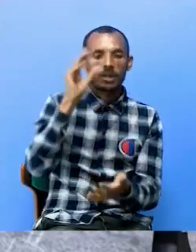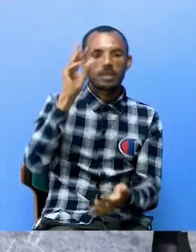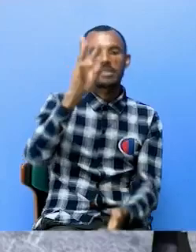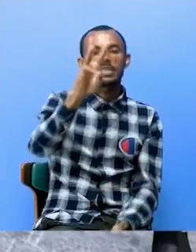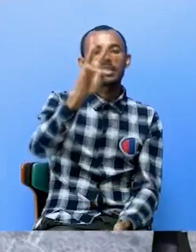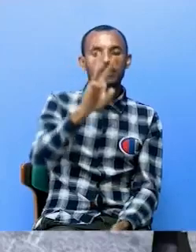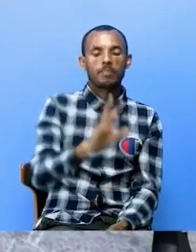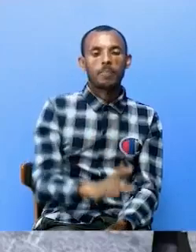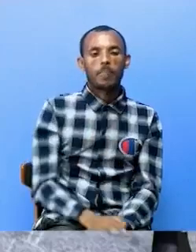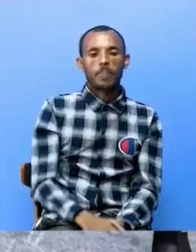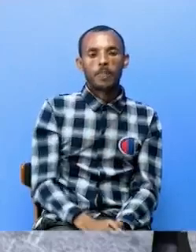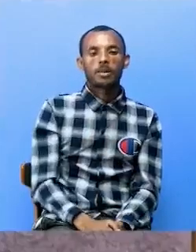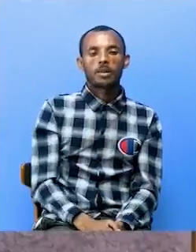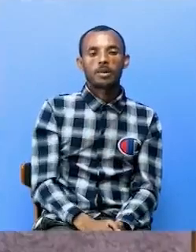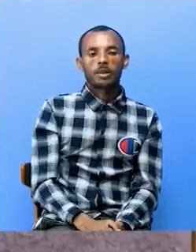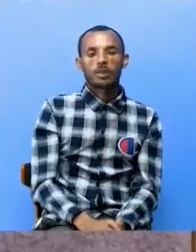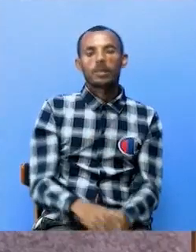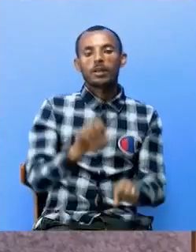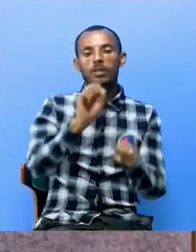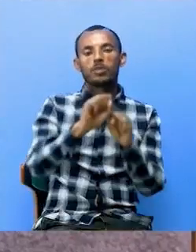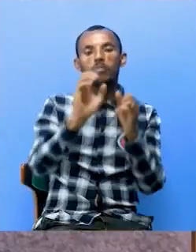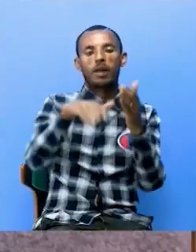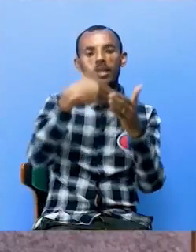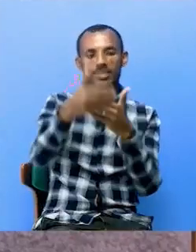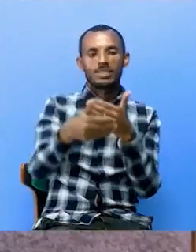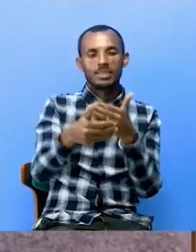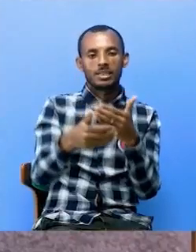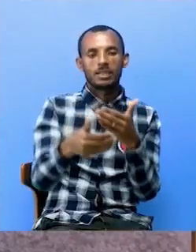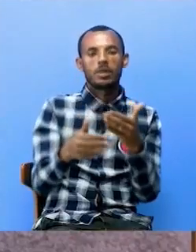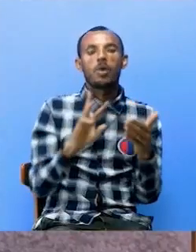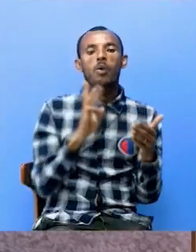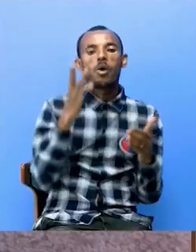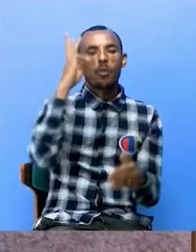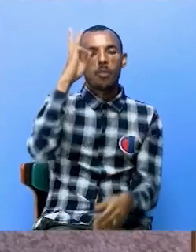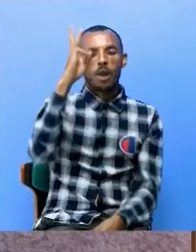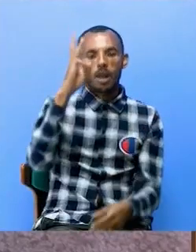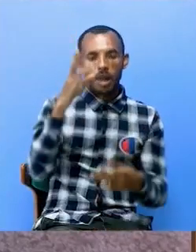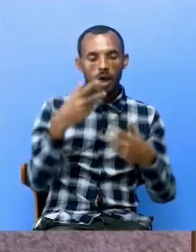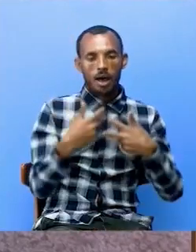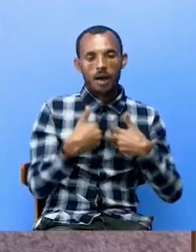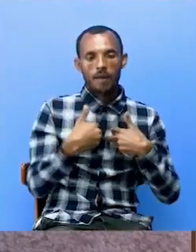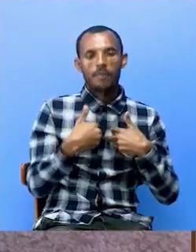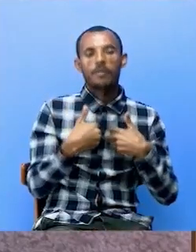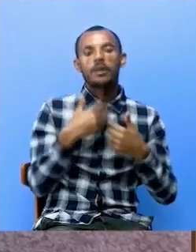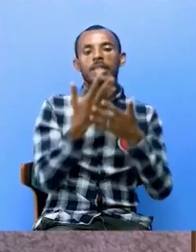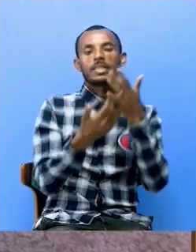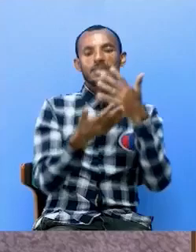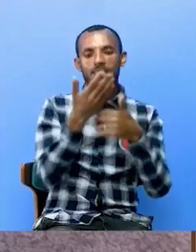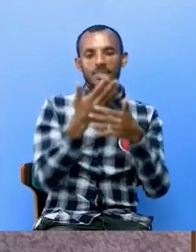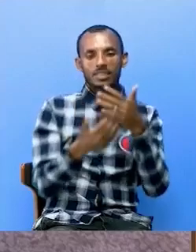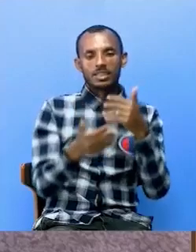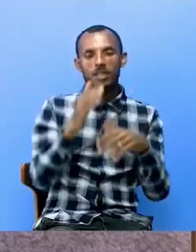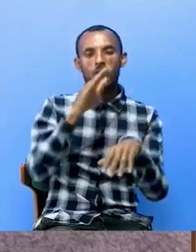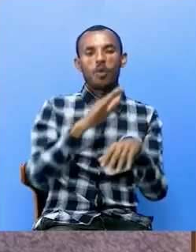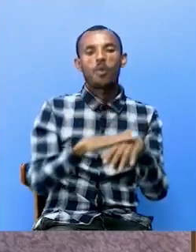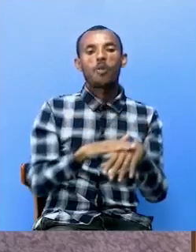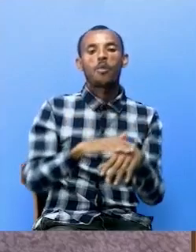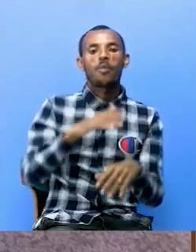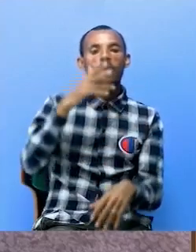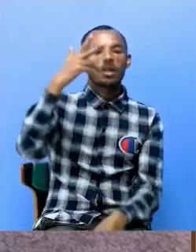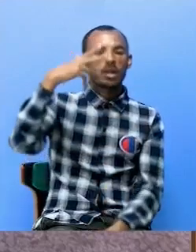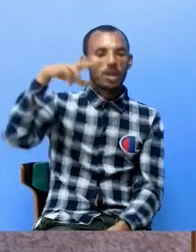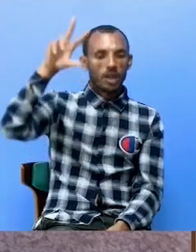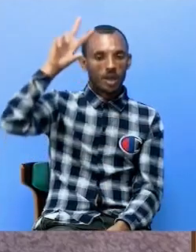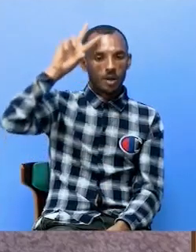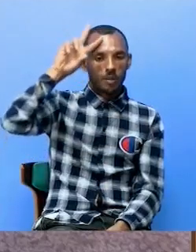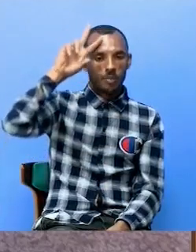6. Okay, good. So next, we will have a discussion on cube of